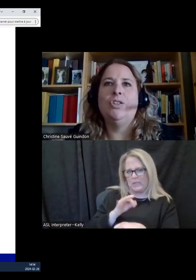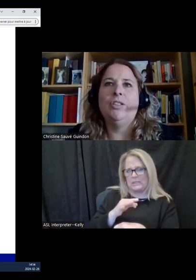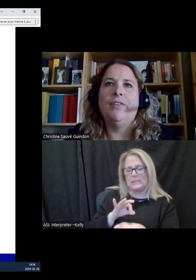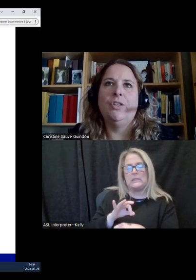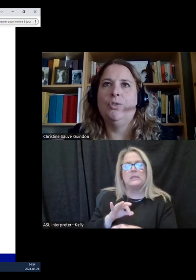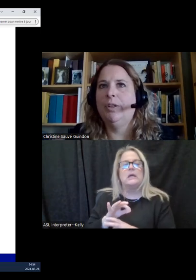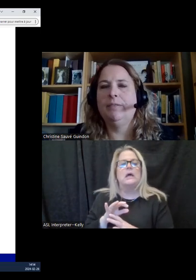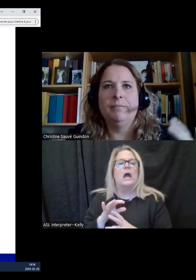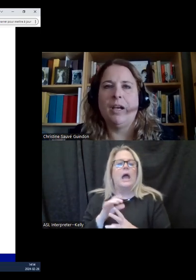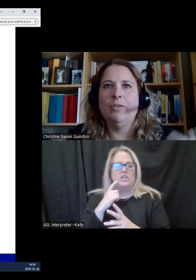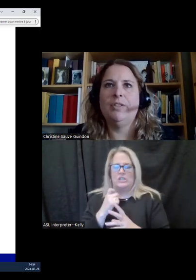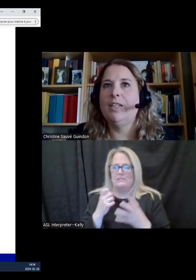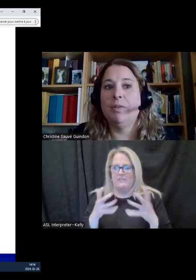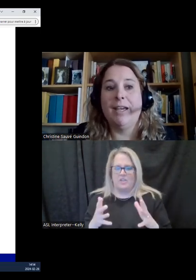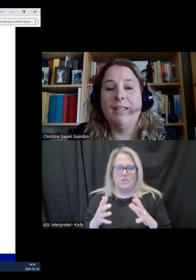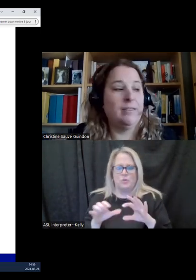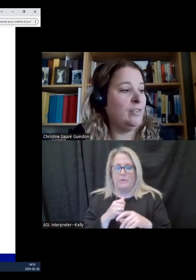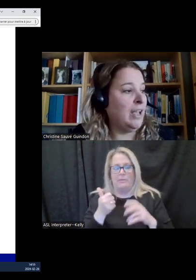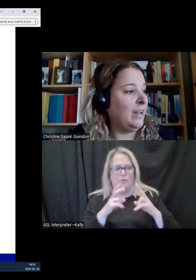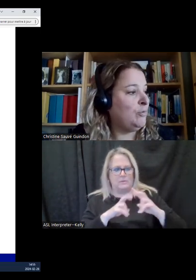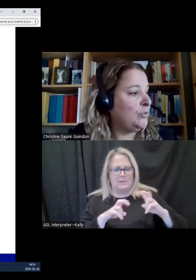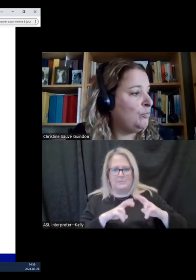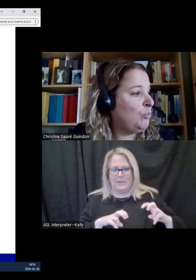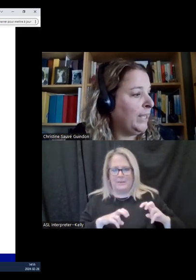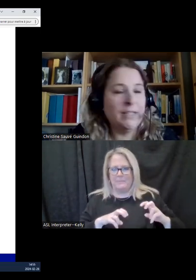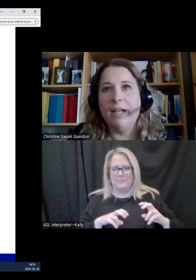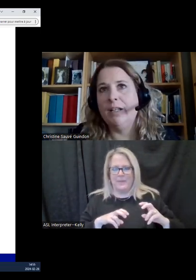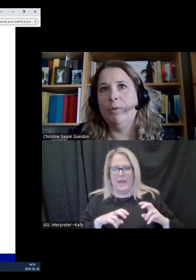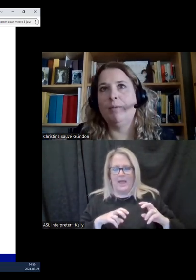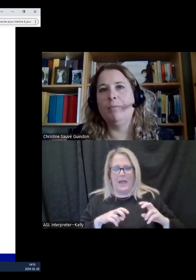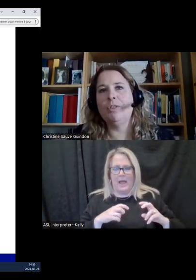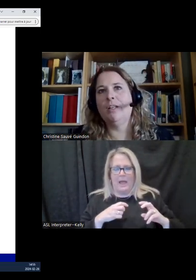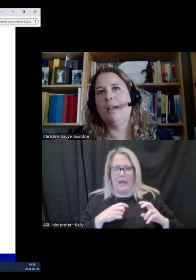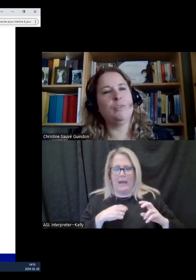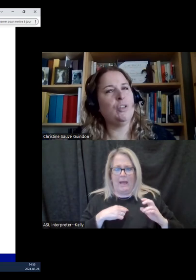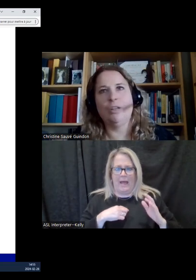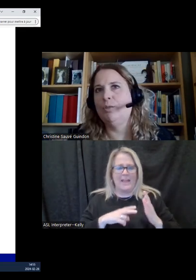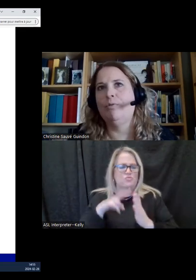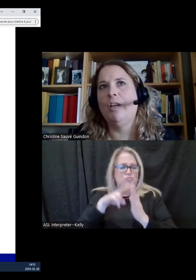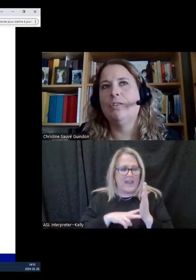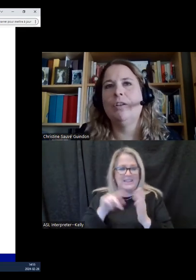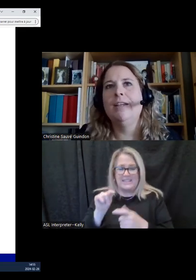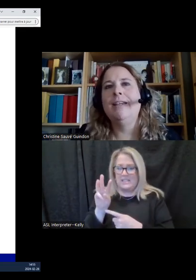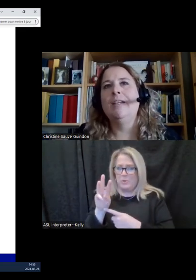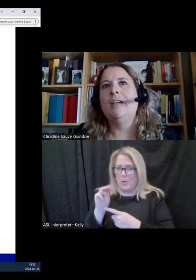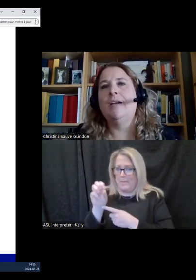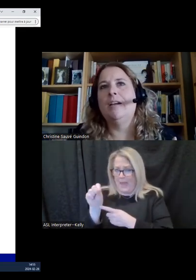And I had just finished doing other assessment. I had read the tactile working memory scale. I was not a